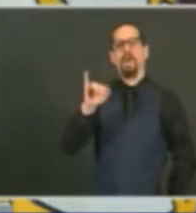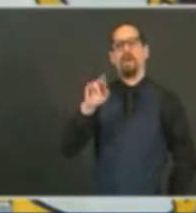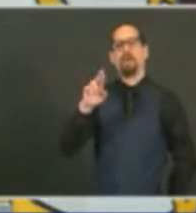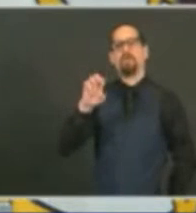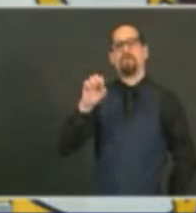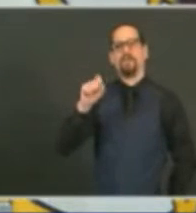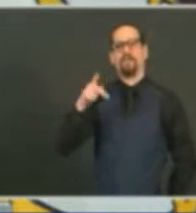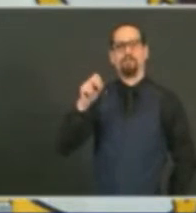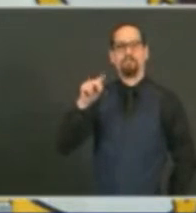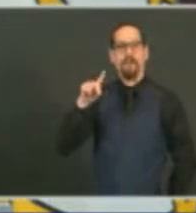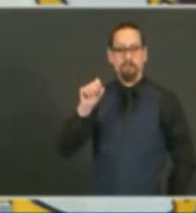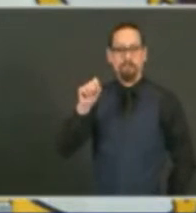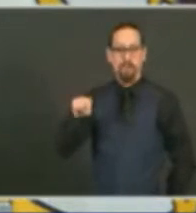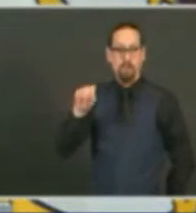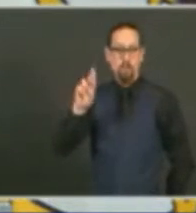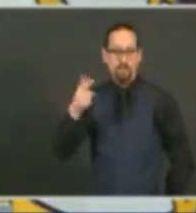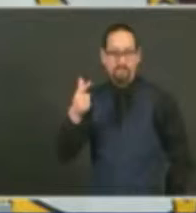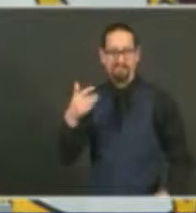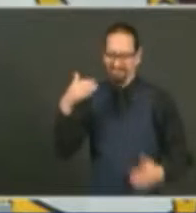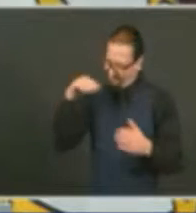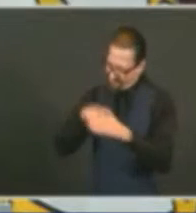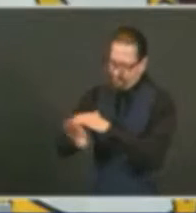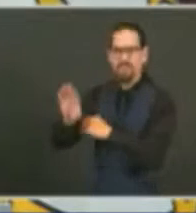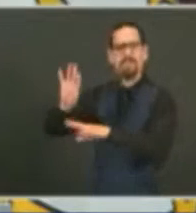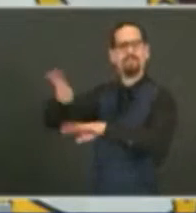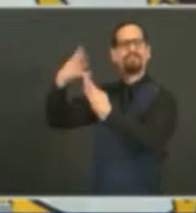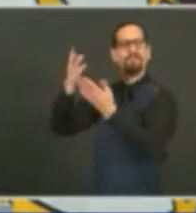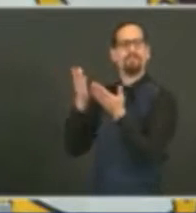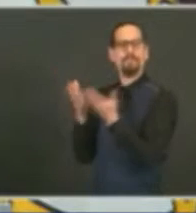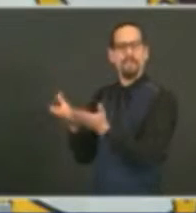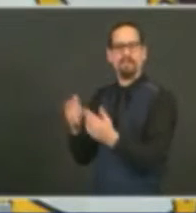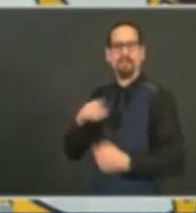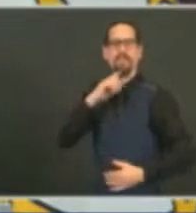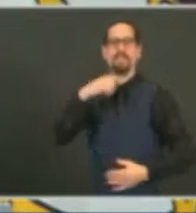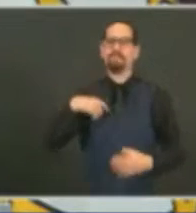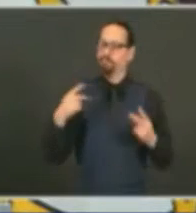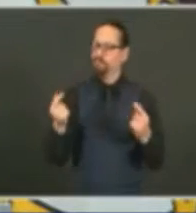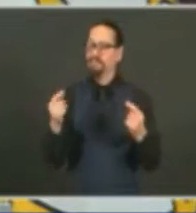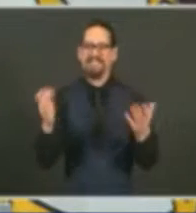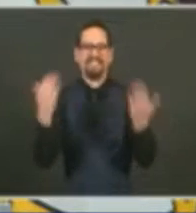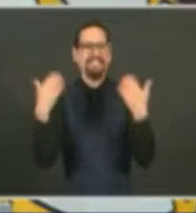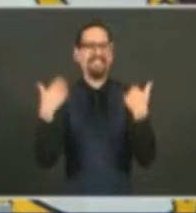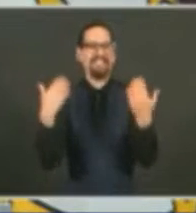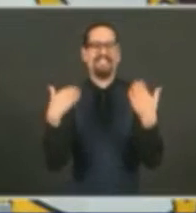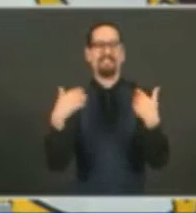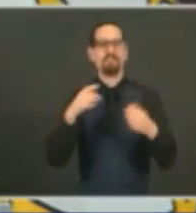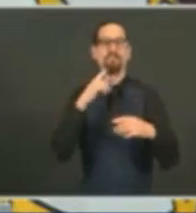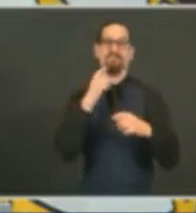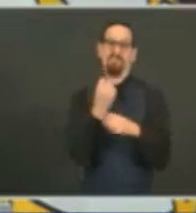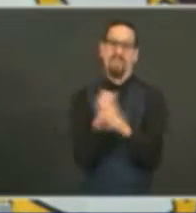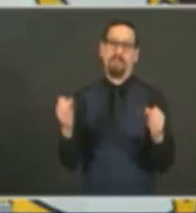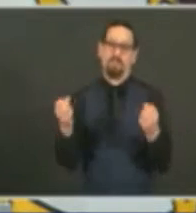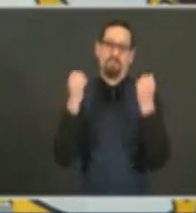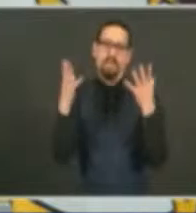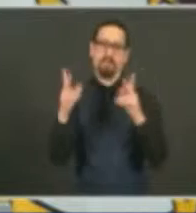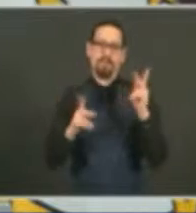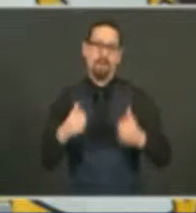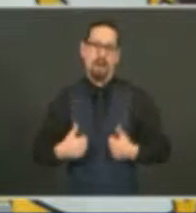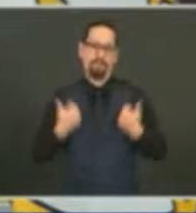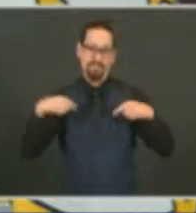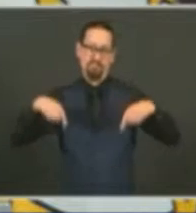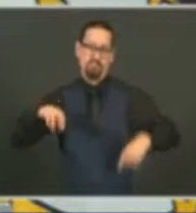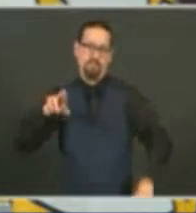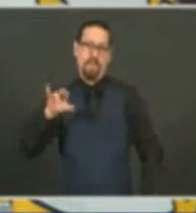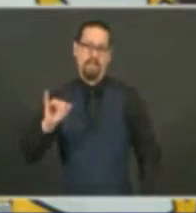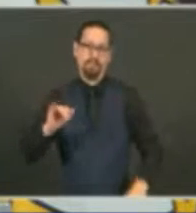assure you, we'll put you to work right away, and you'll be doing good things to save lives in Rhode Island. Okay, I'd